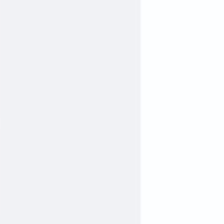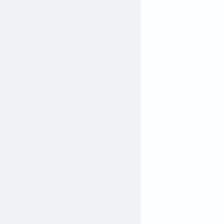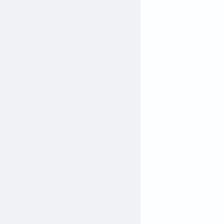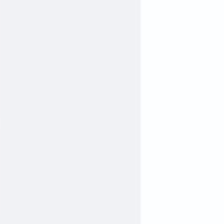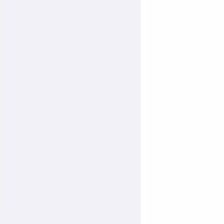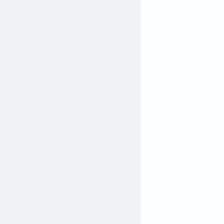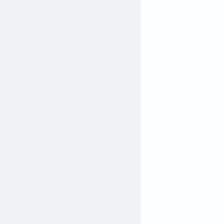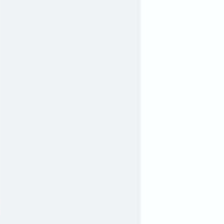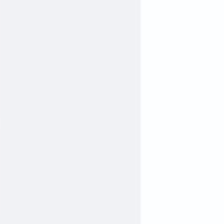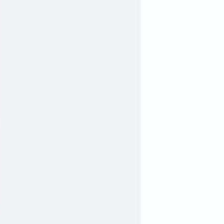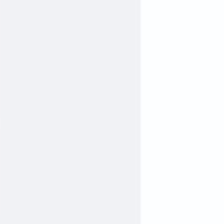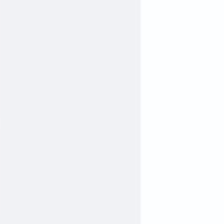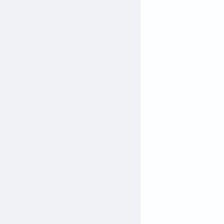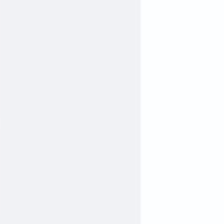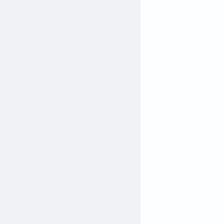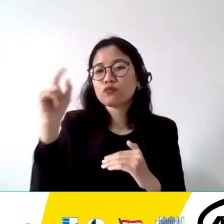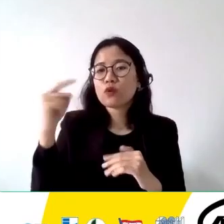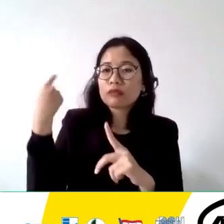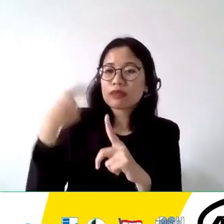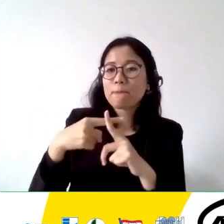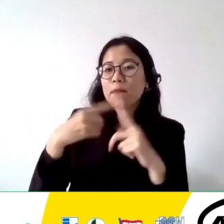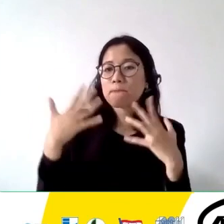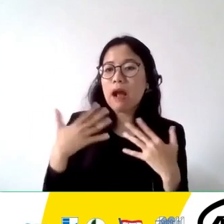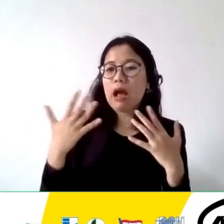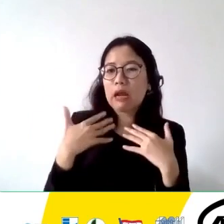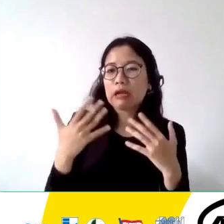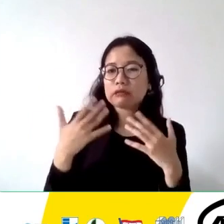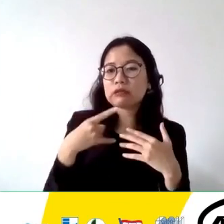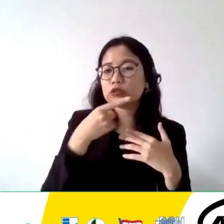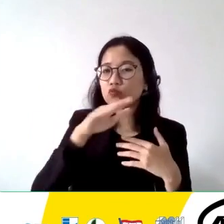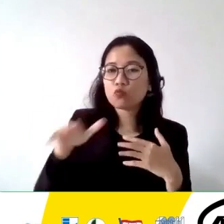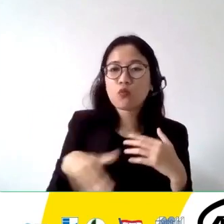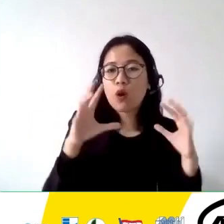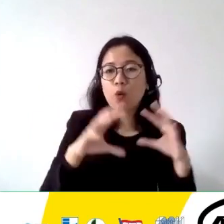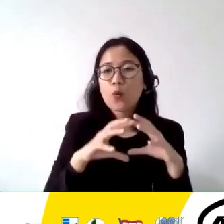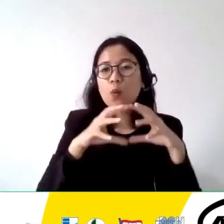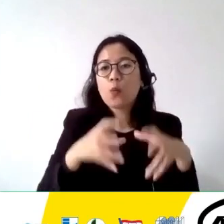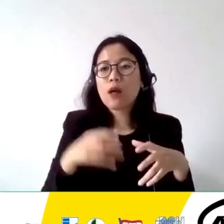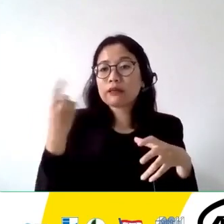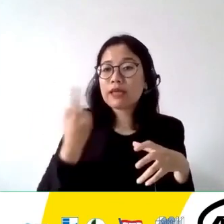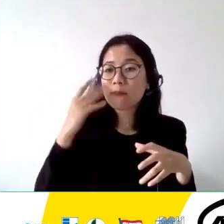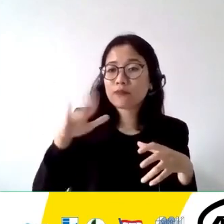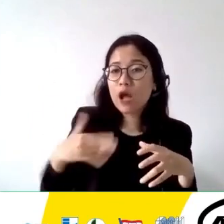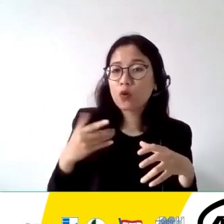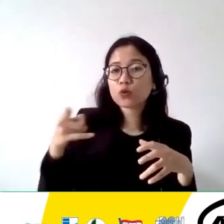hotter and hotter up to now, and even some of